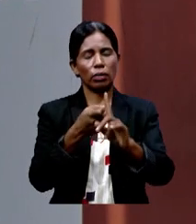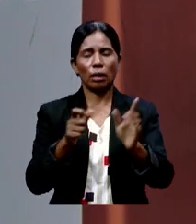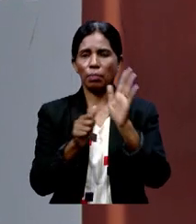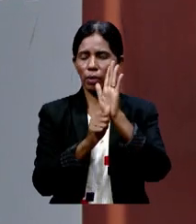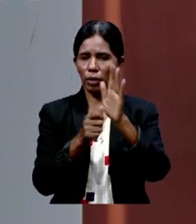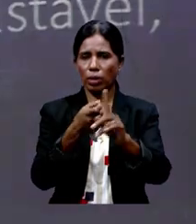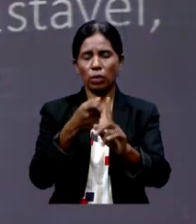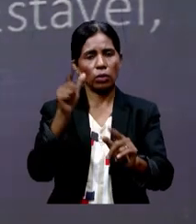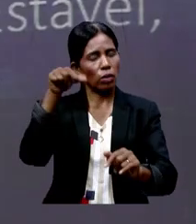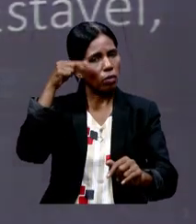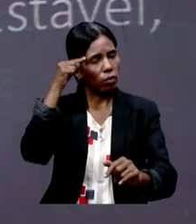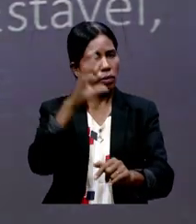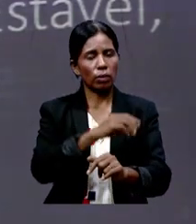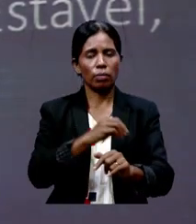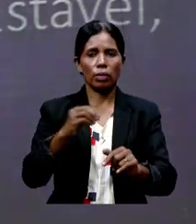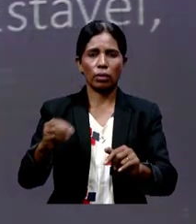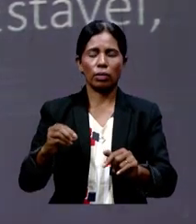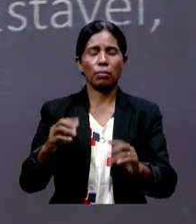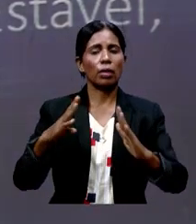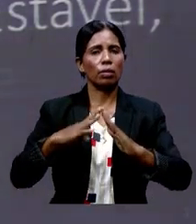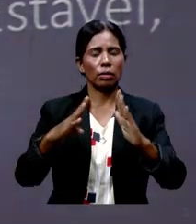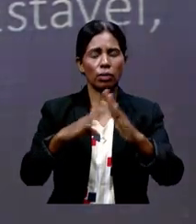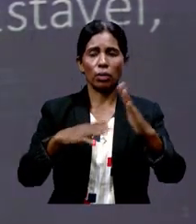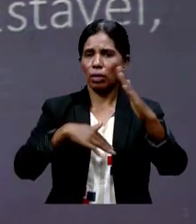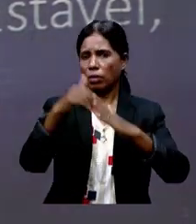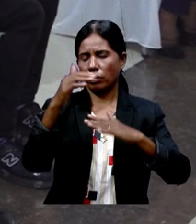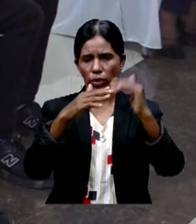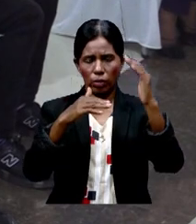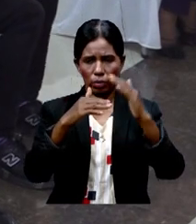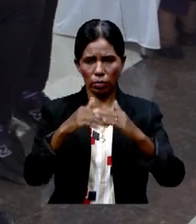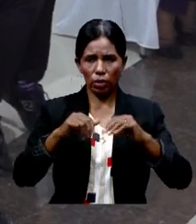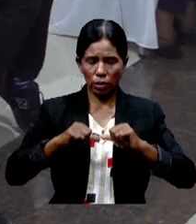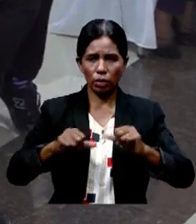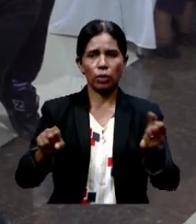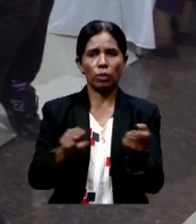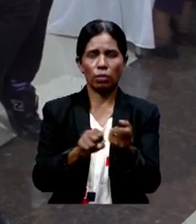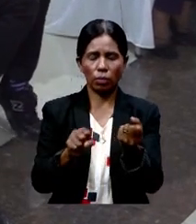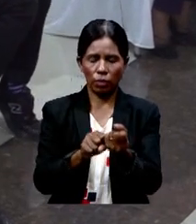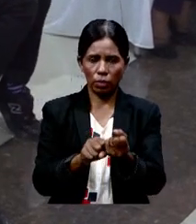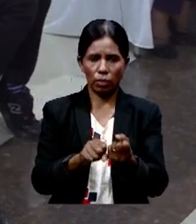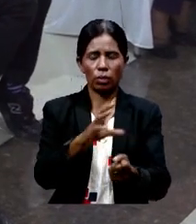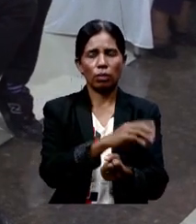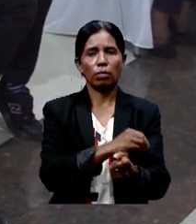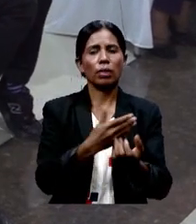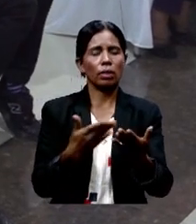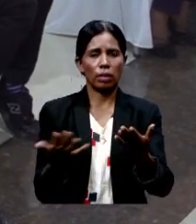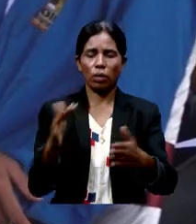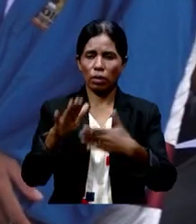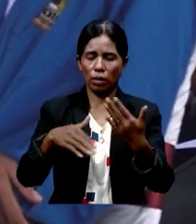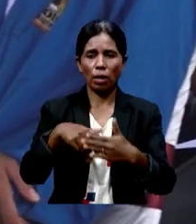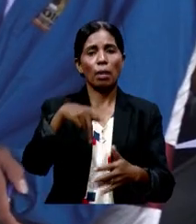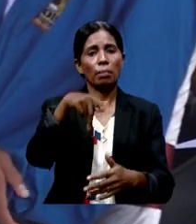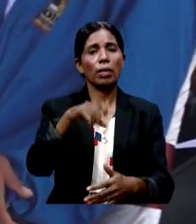foco governo para despesa capital no infraestrutura se contribui para produto interno bruto com